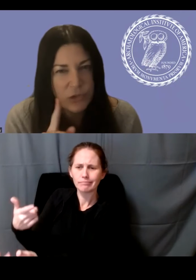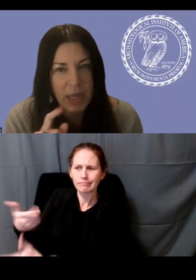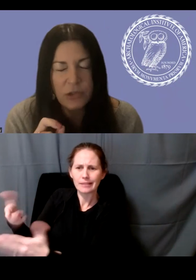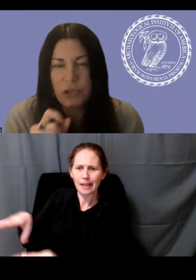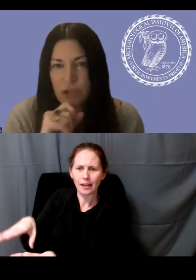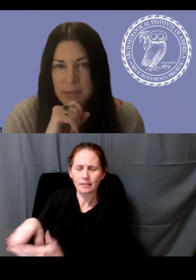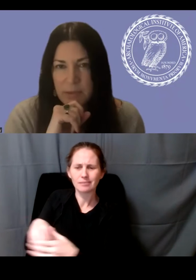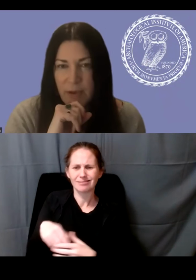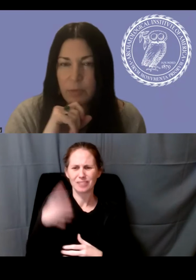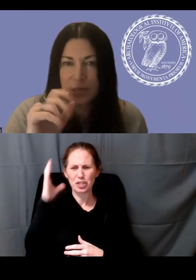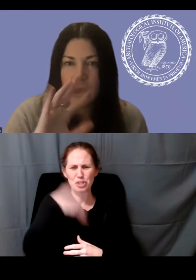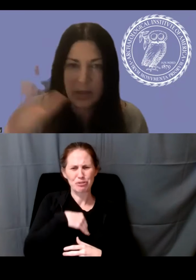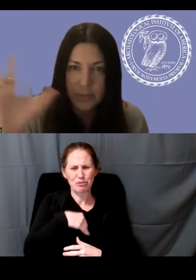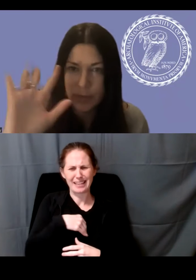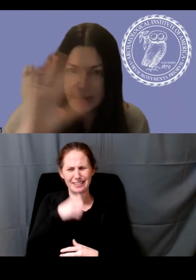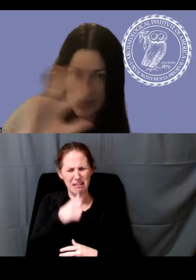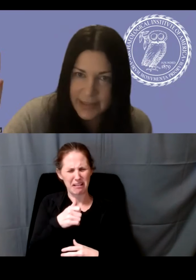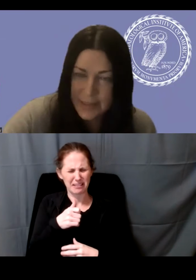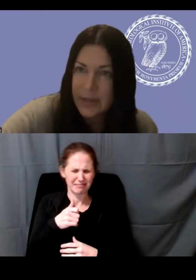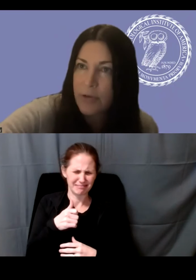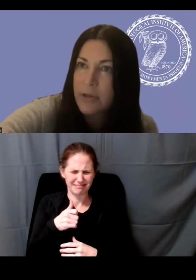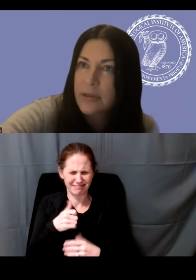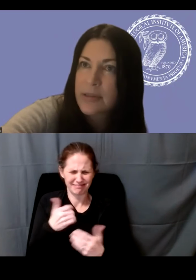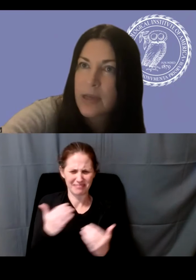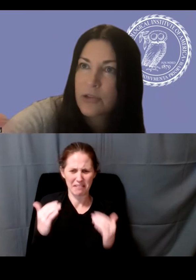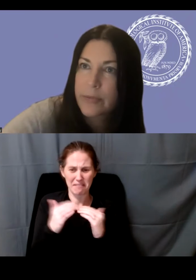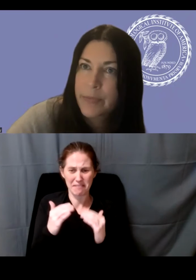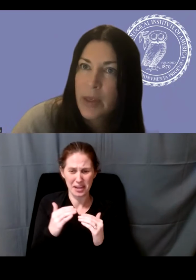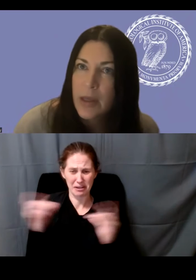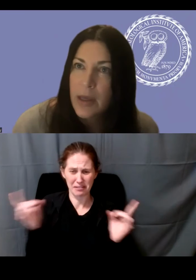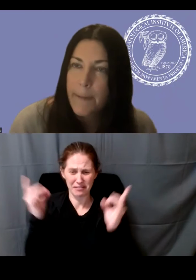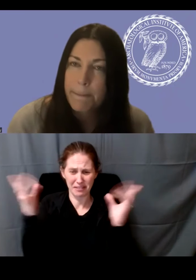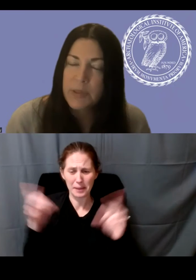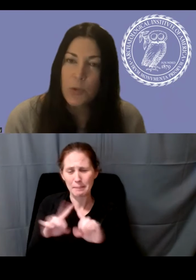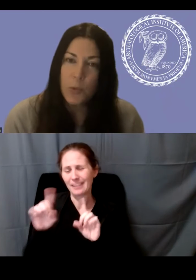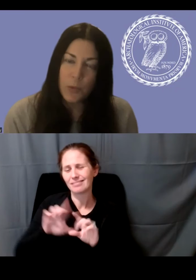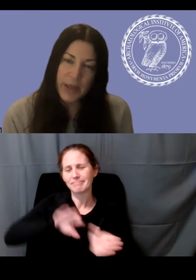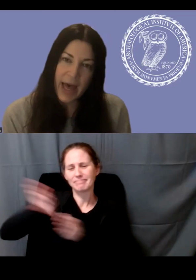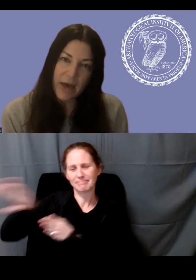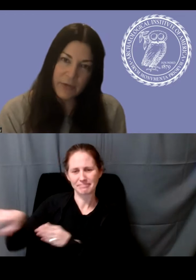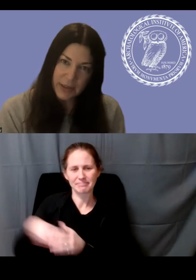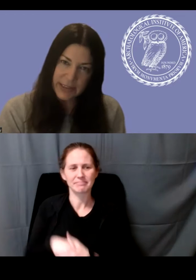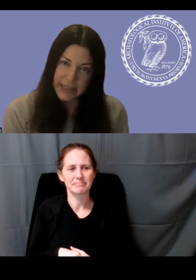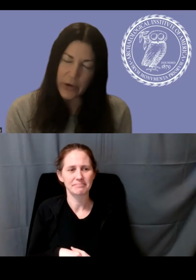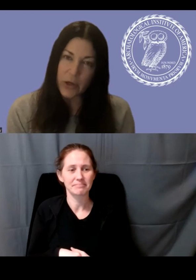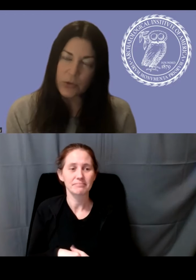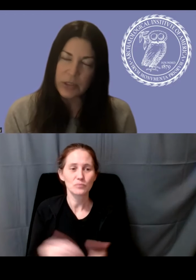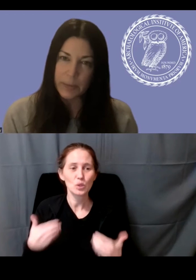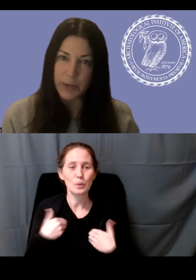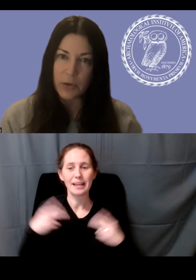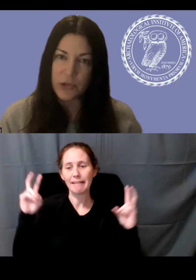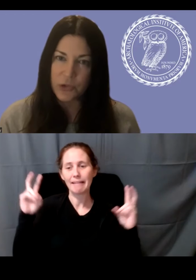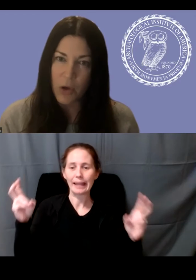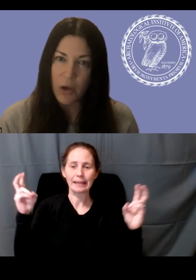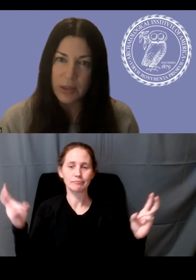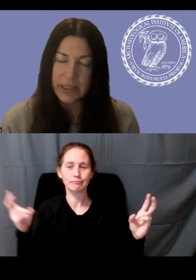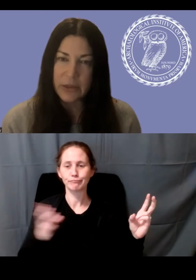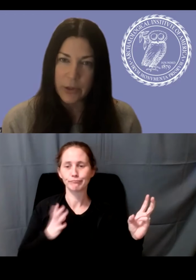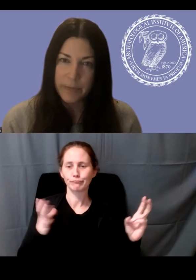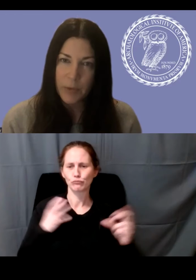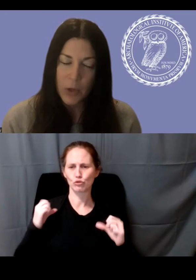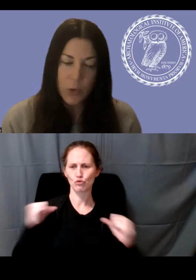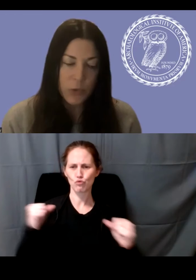very strange and justified brutality, but that's a different discussion. So we have a stereotypical